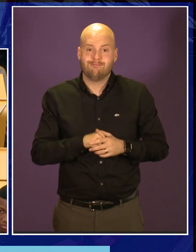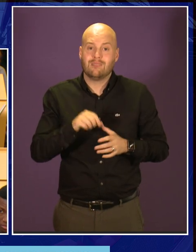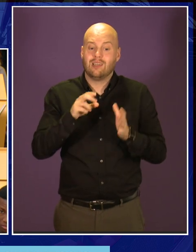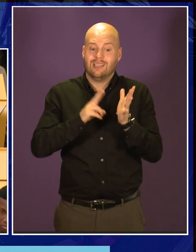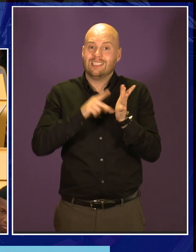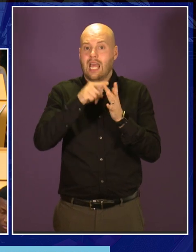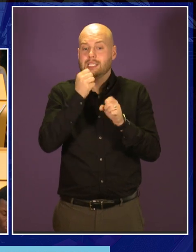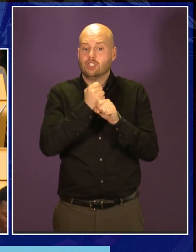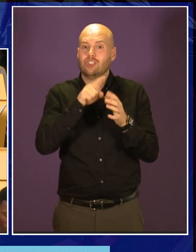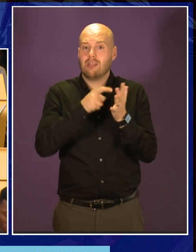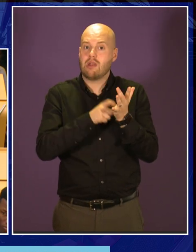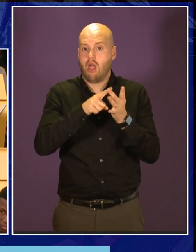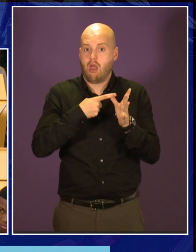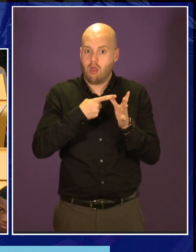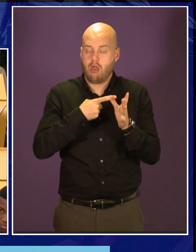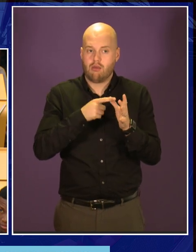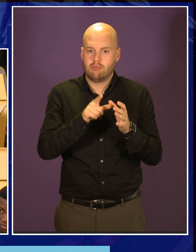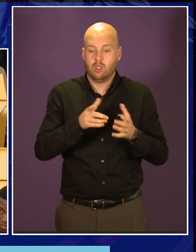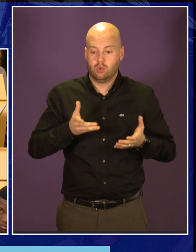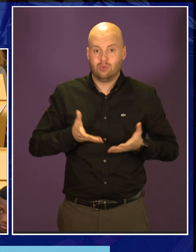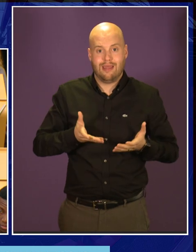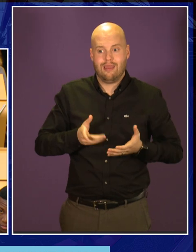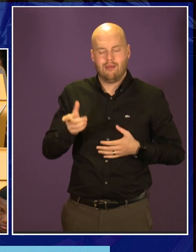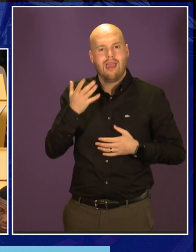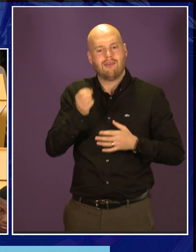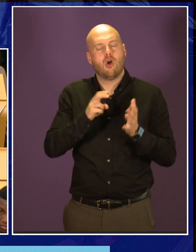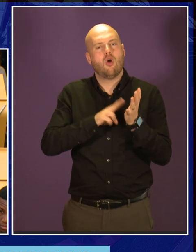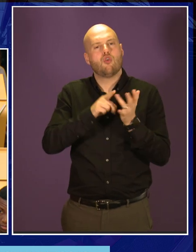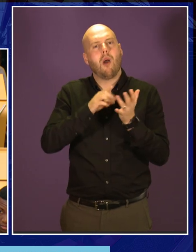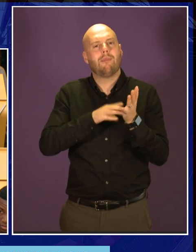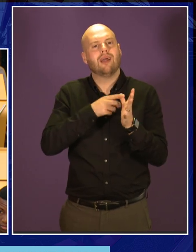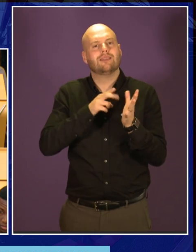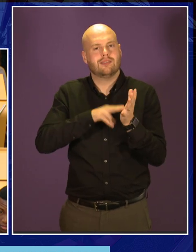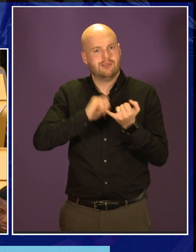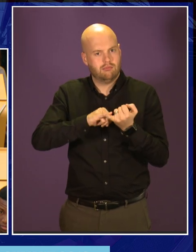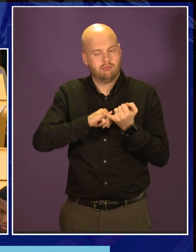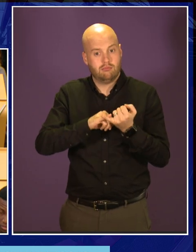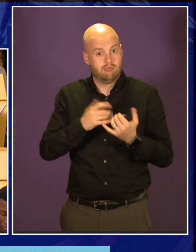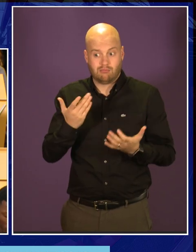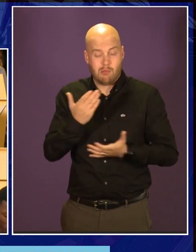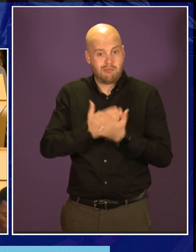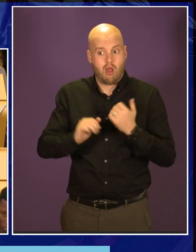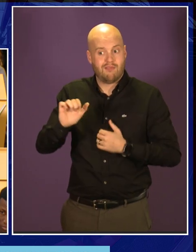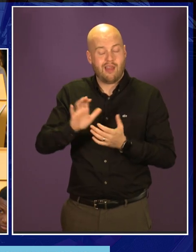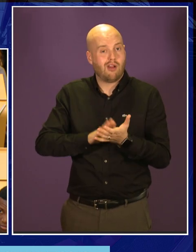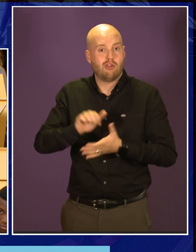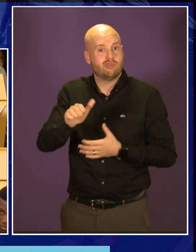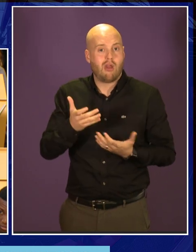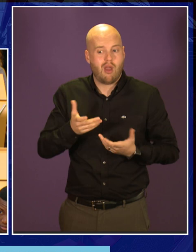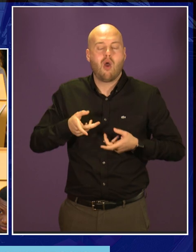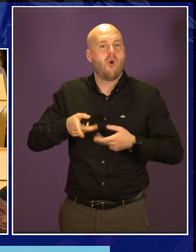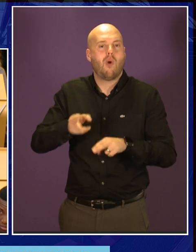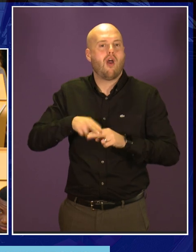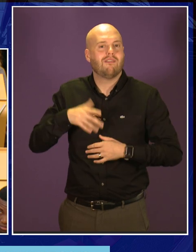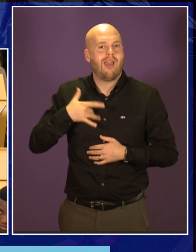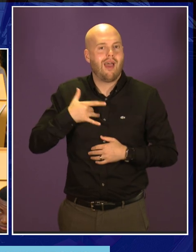Nigeria today, they have the nomads. It's part of their culture and their way of life. If you go to parliament, make